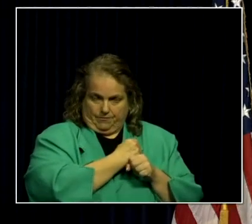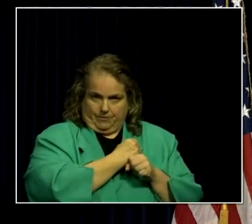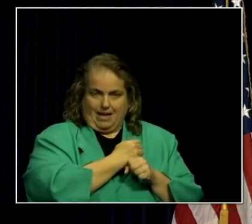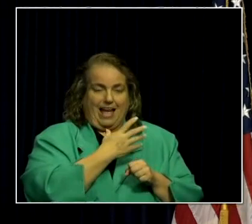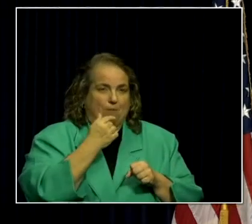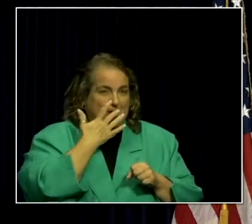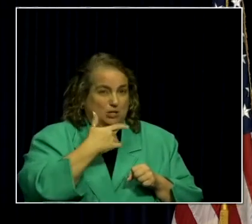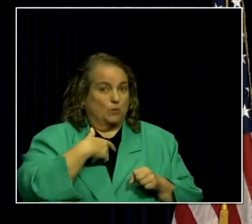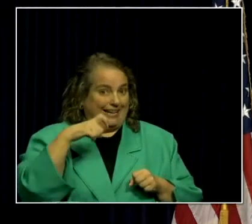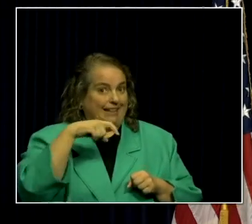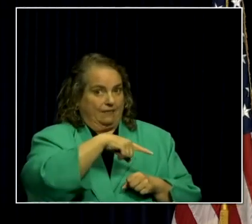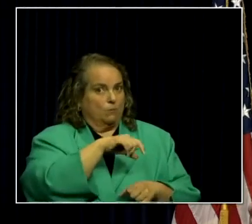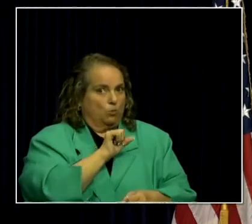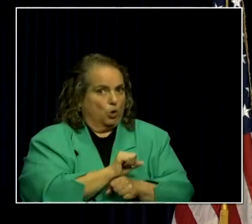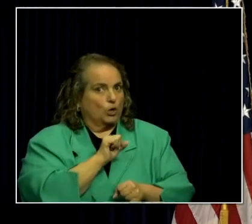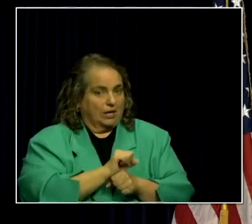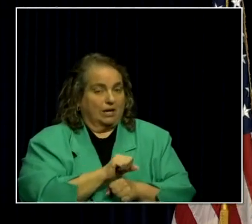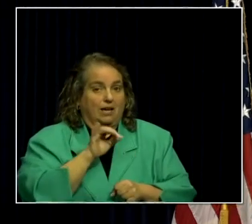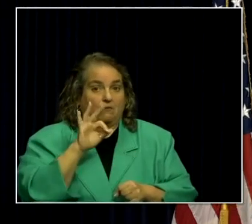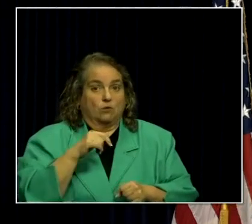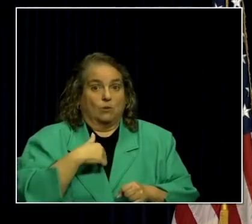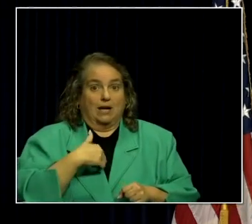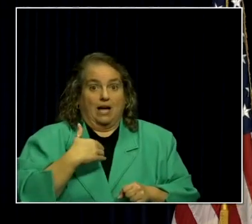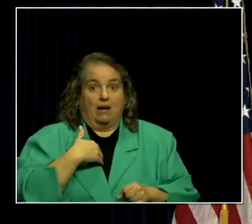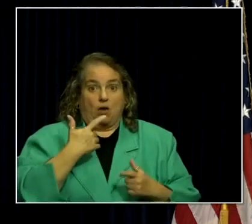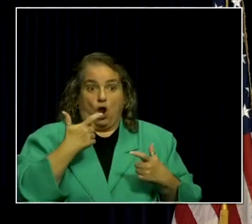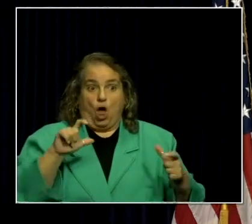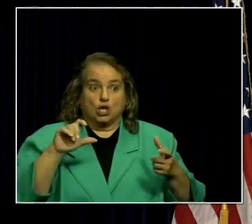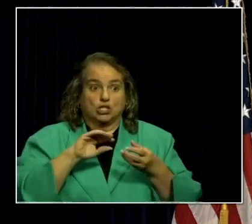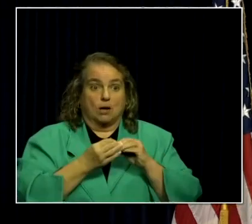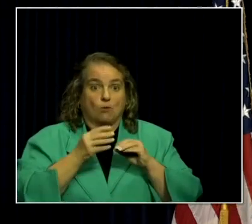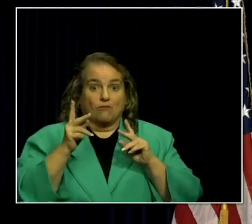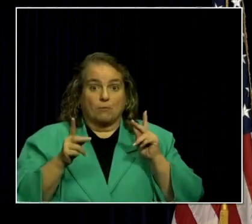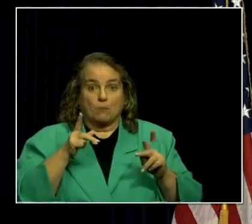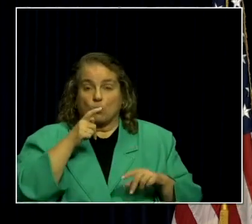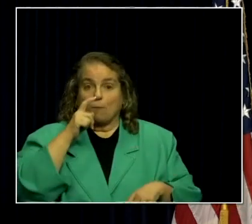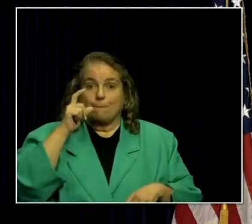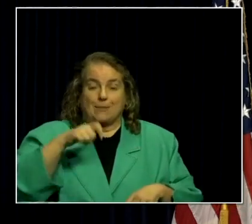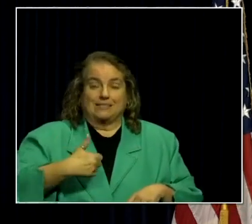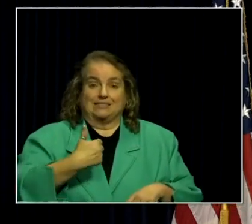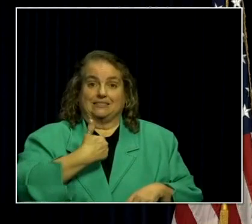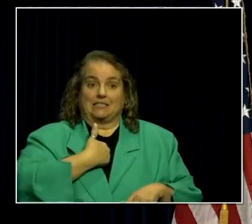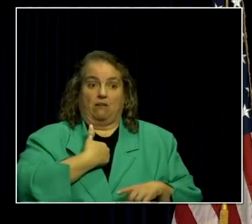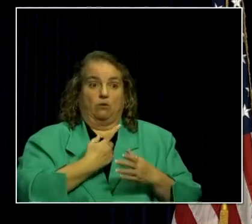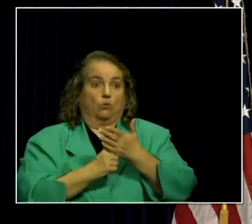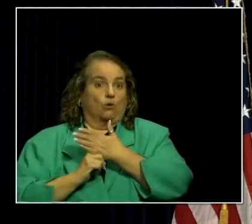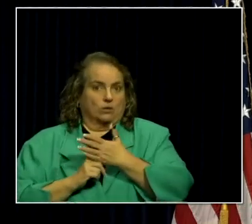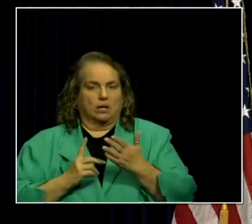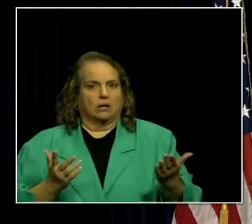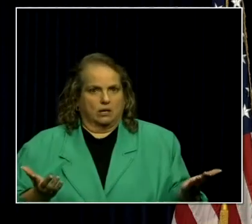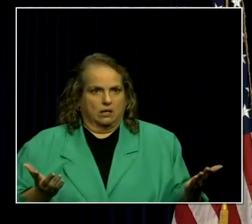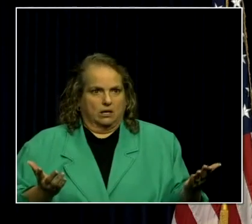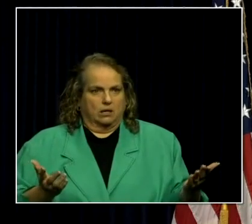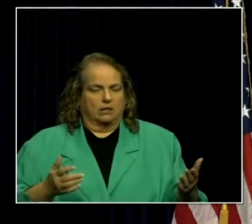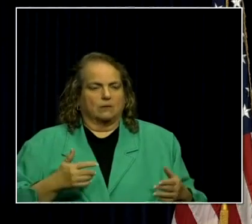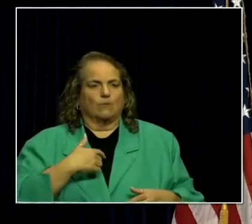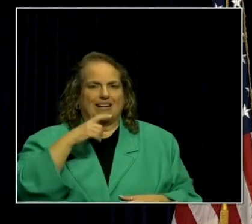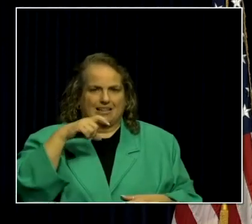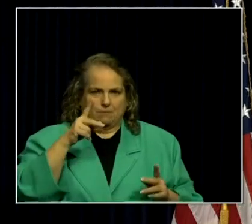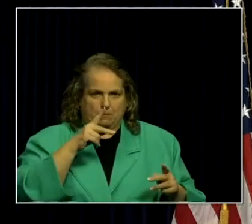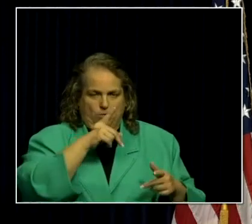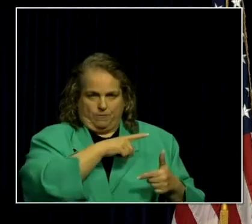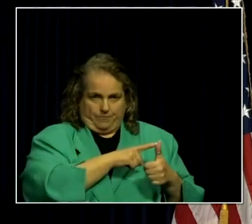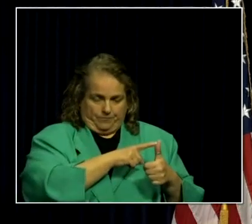on the job. And if we have a large number have to self-quarantine, then we're in trouble. Number two are going to be people that are